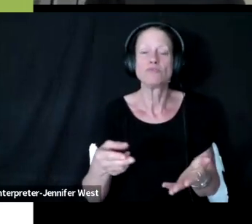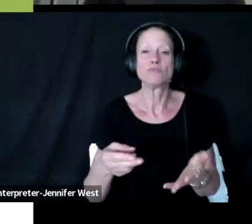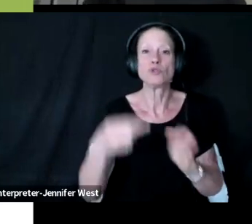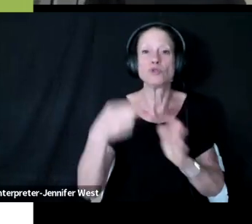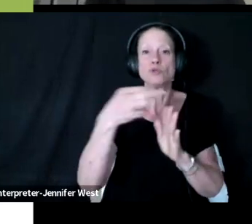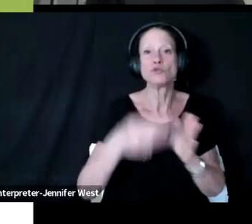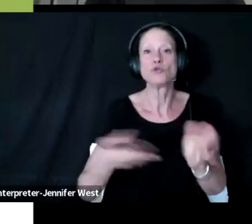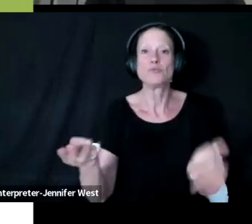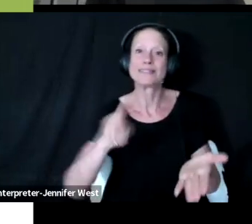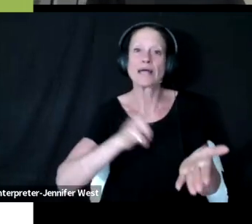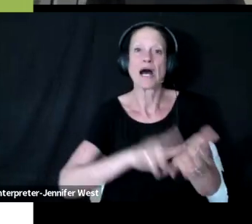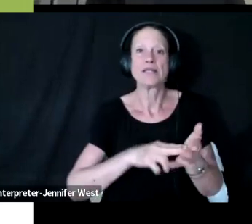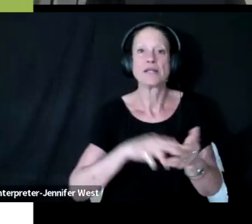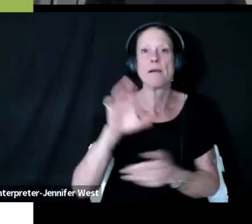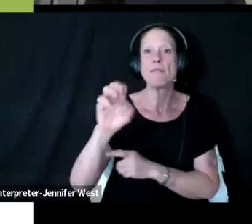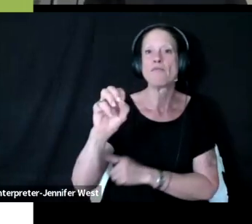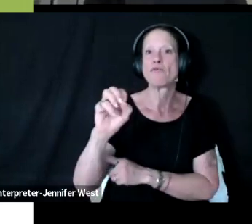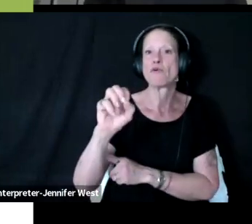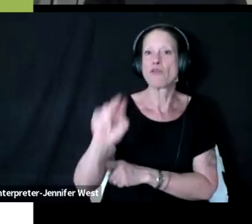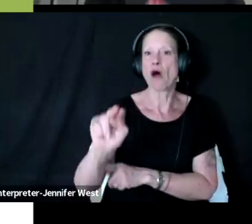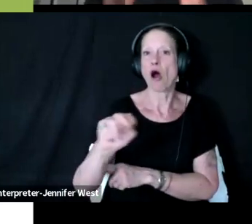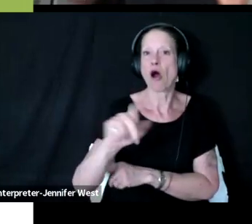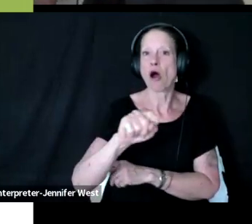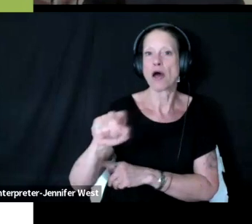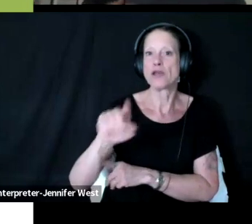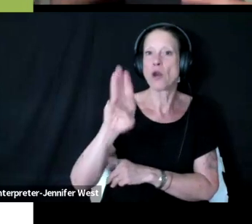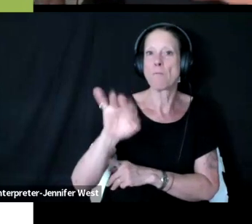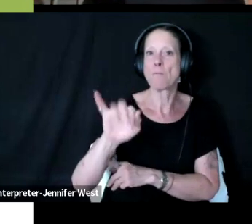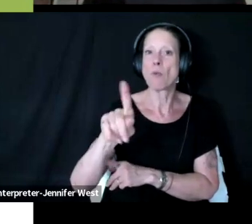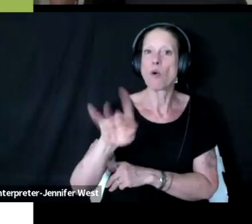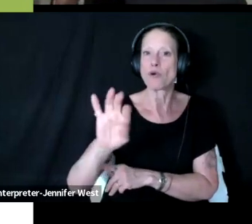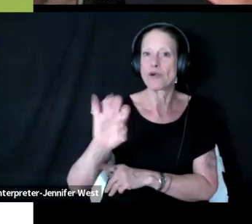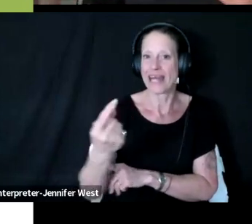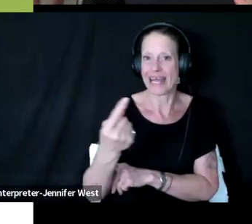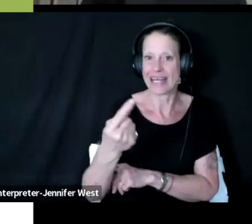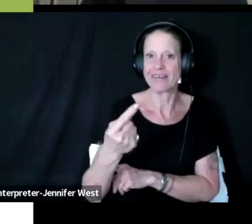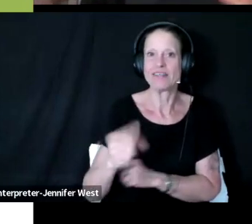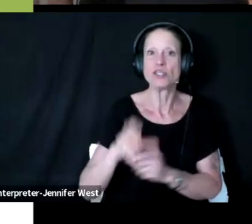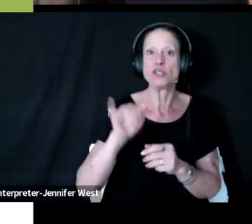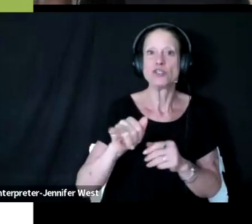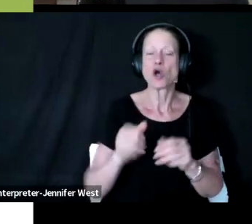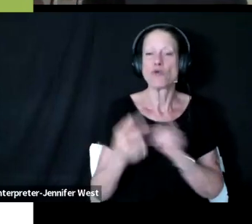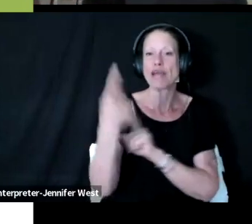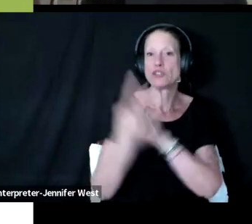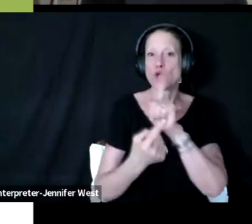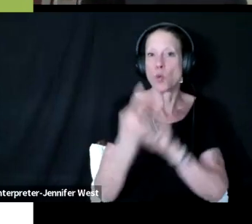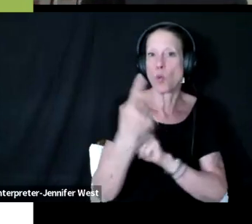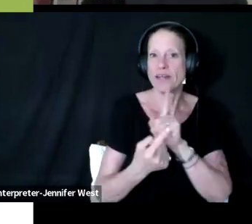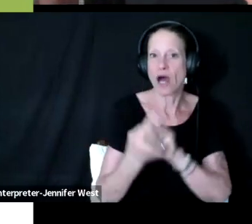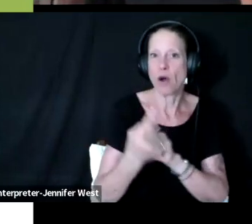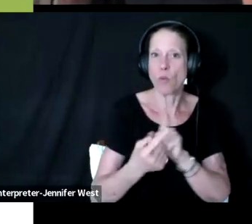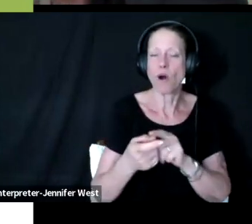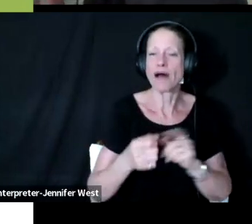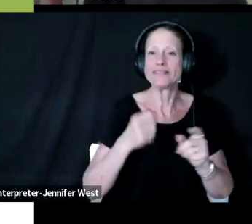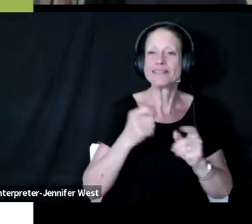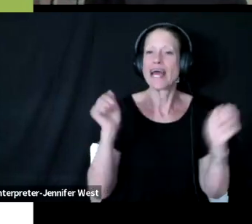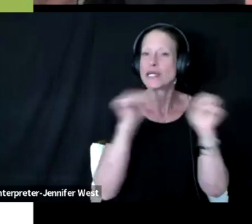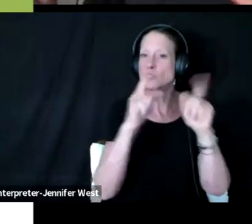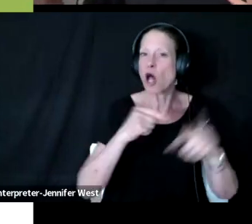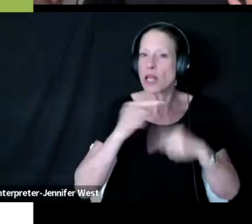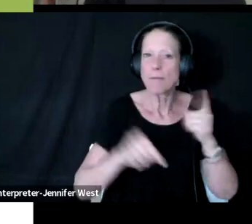the other onboarders are amazing at it. They're really helpful. They're fun to they do one-on-ones. It's all about you